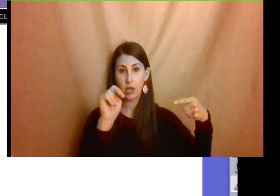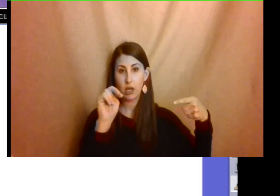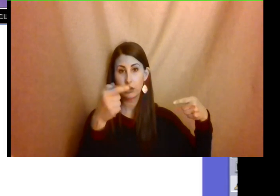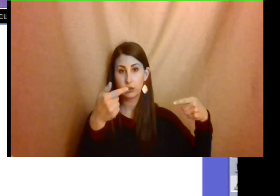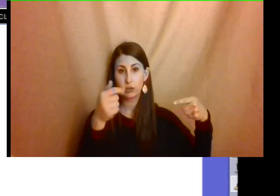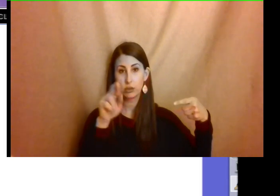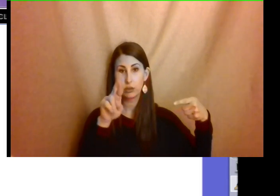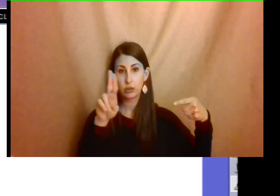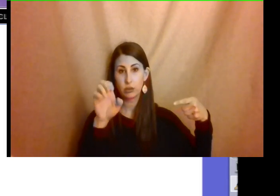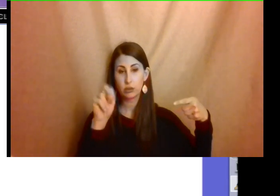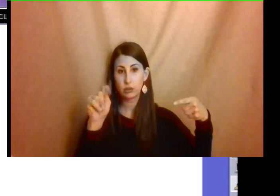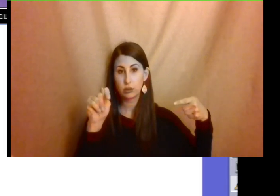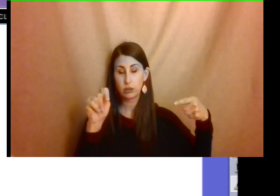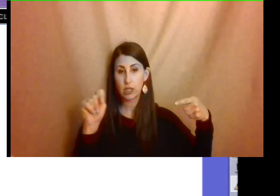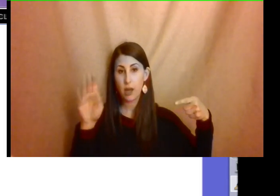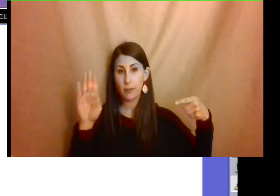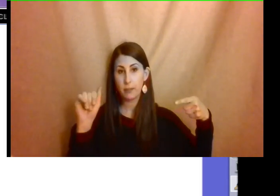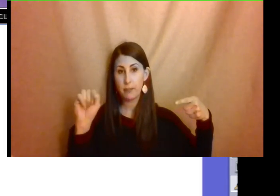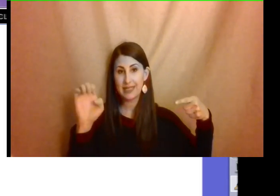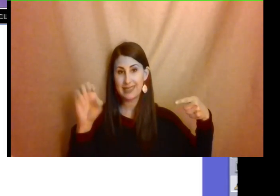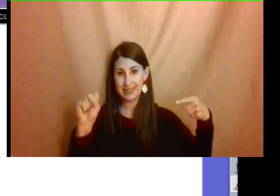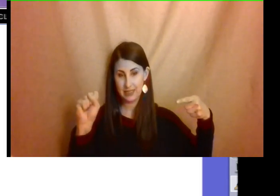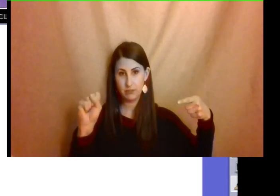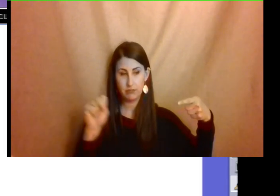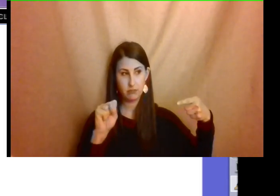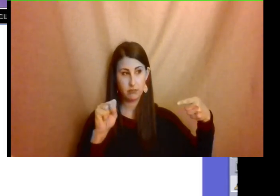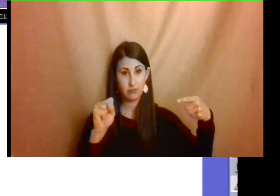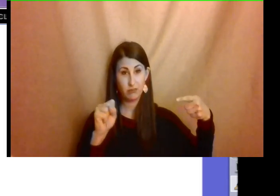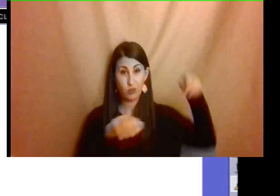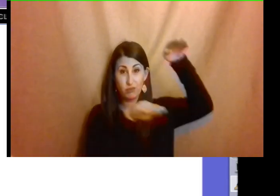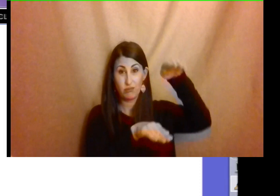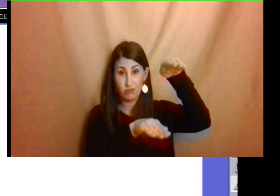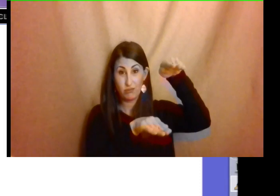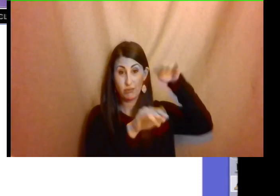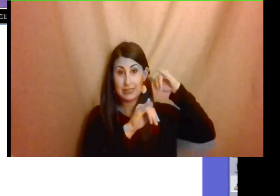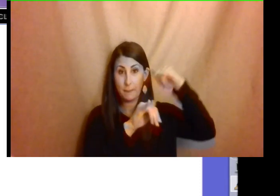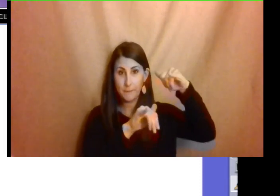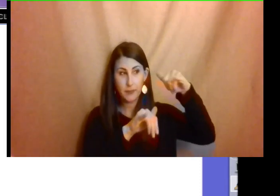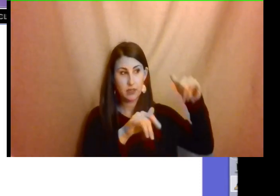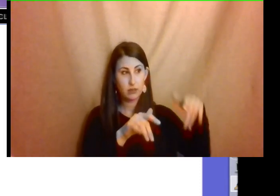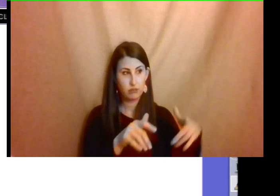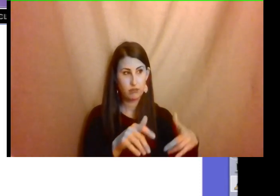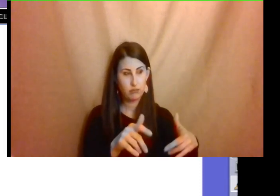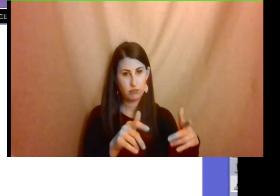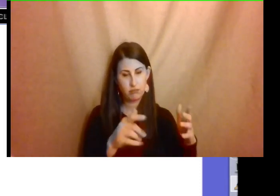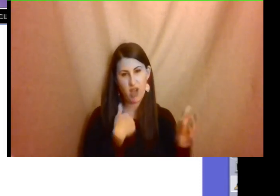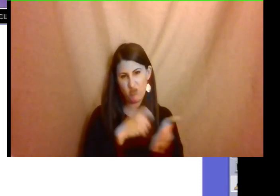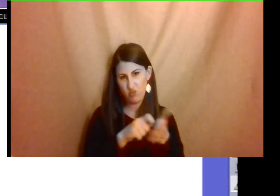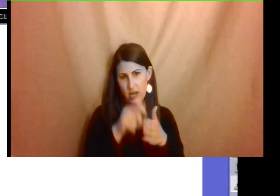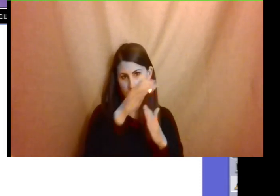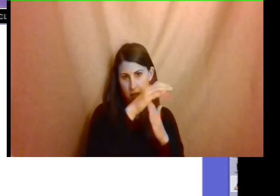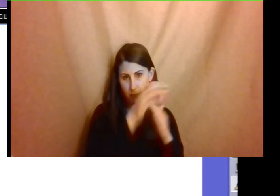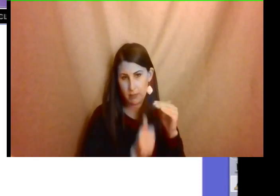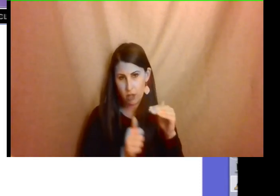and bottom. For a prism. For the pyramid, it only has one